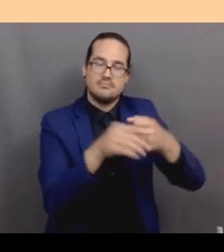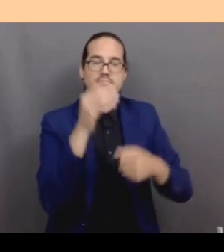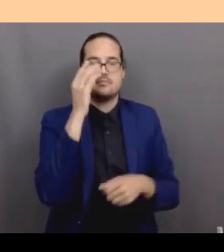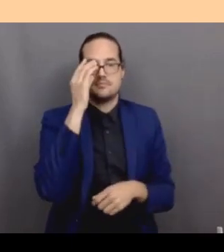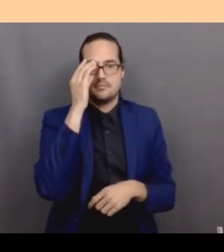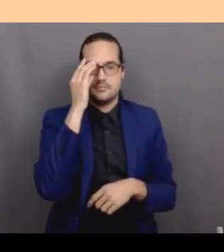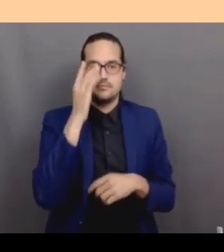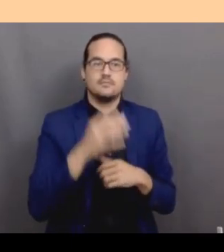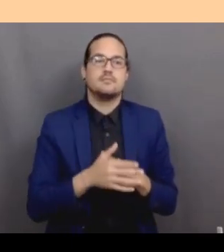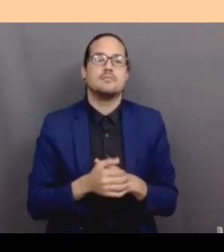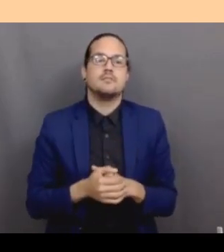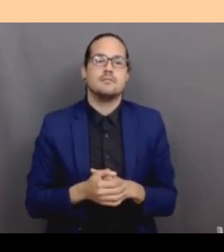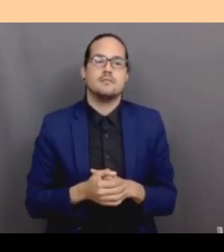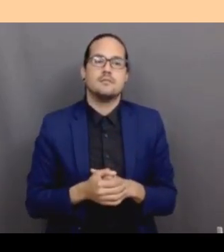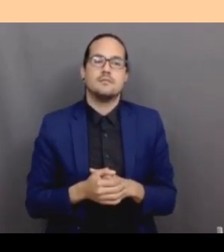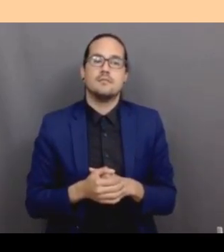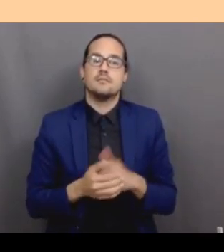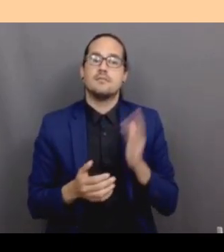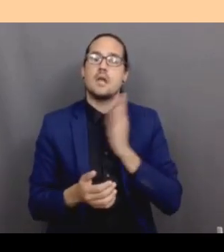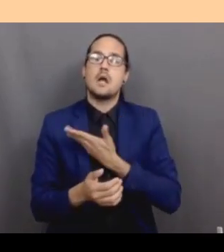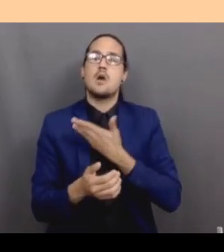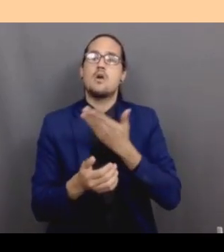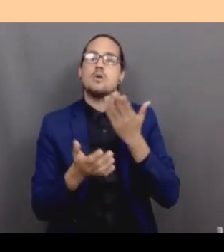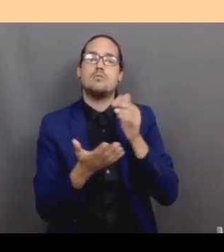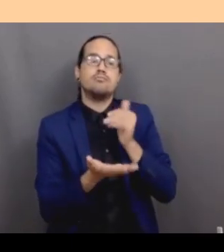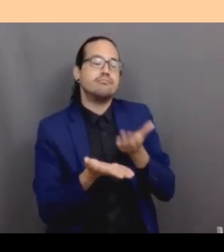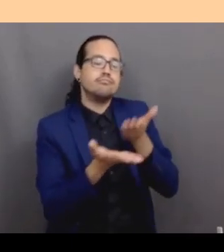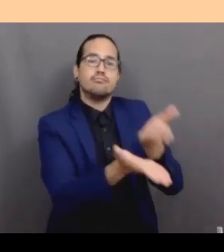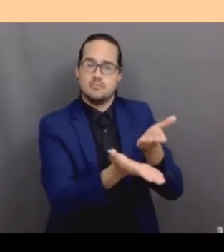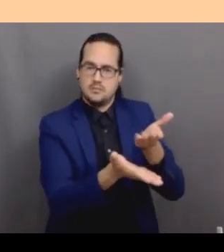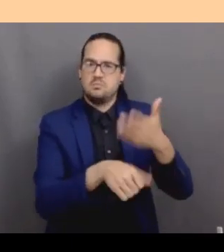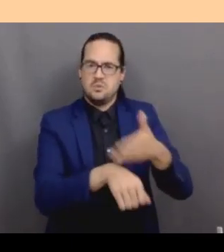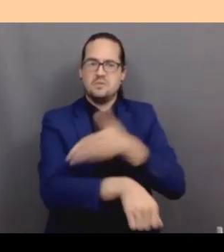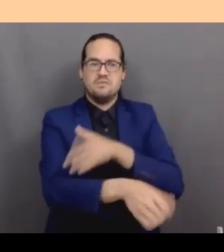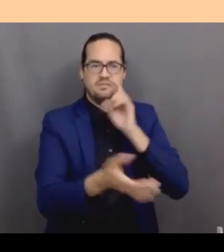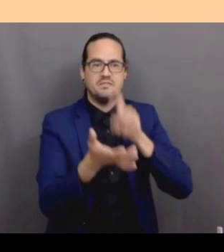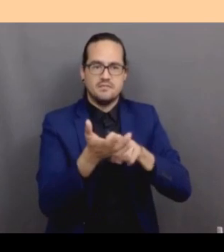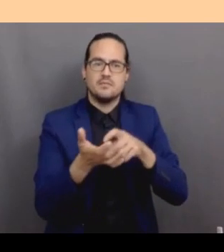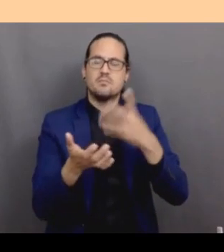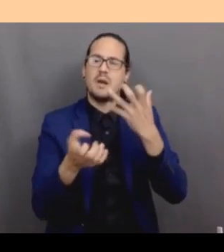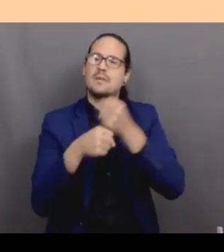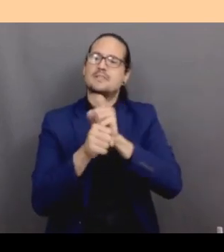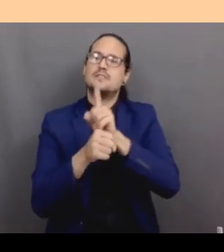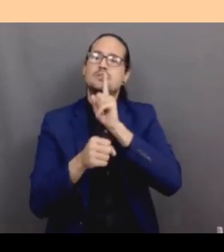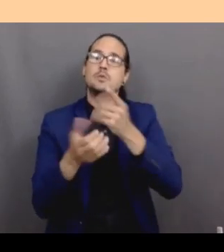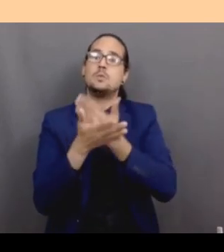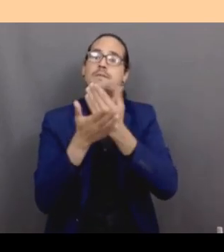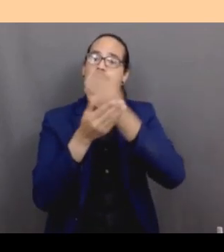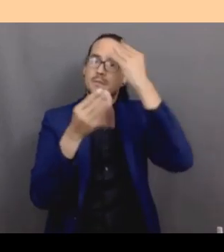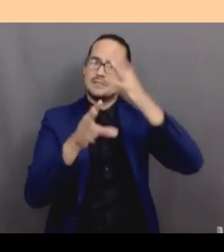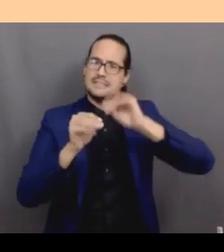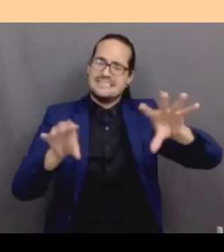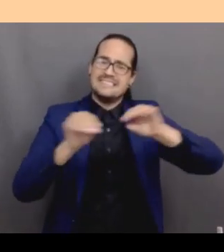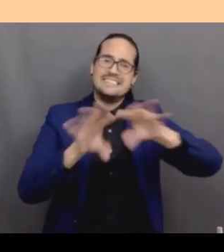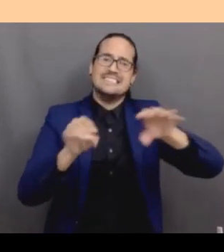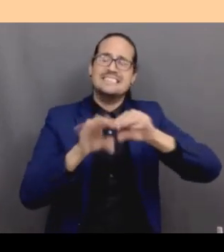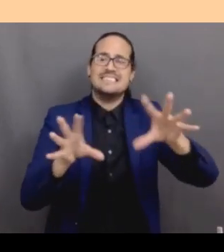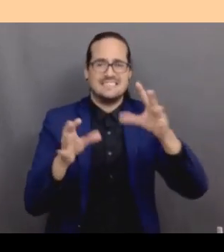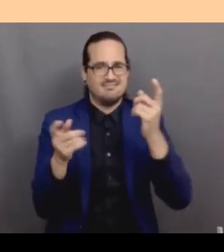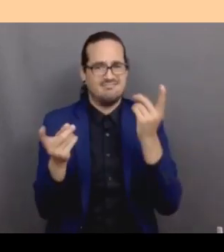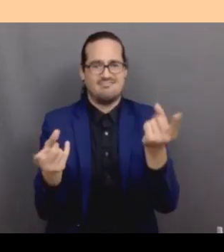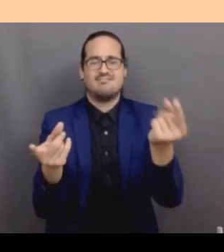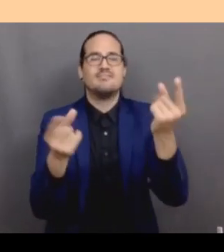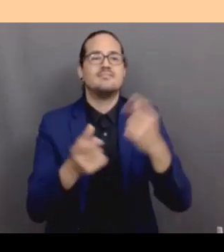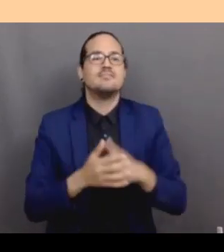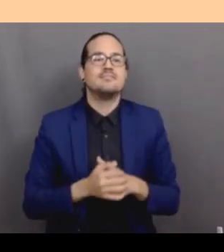the latest information around COVID-19. Terrific. And for our last question, I'm going to change it up from previous town